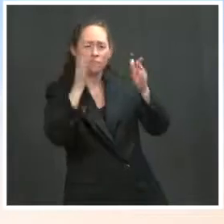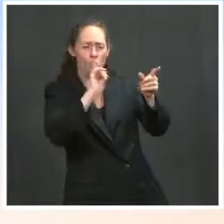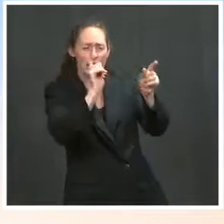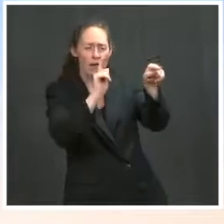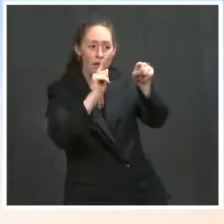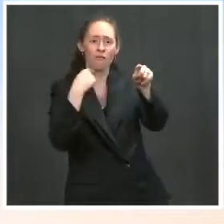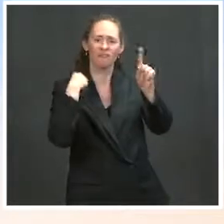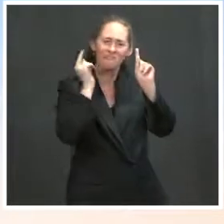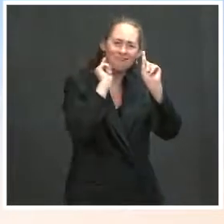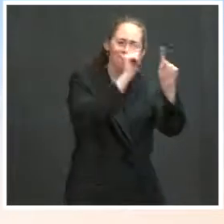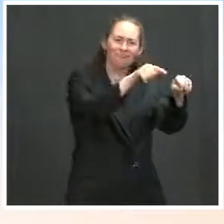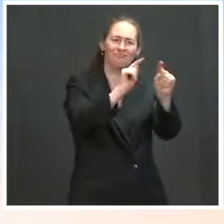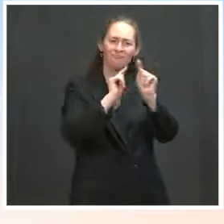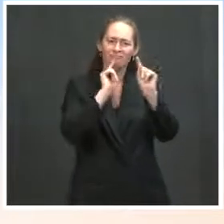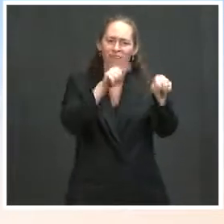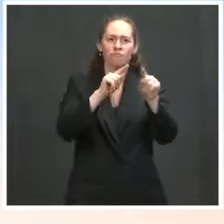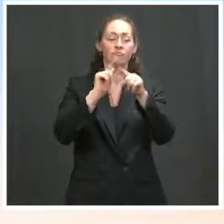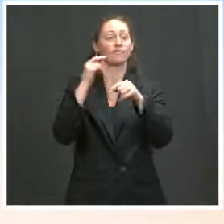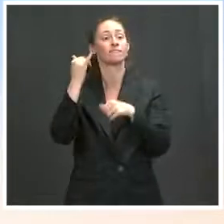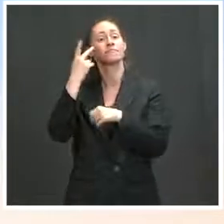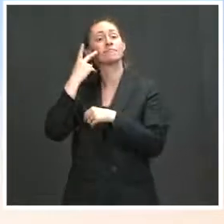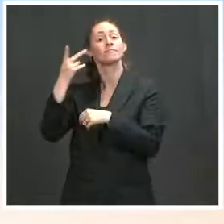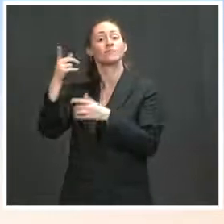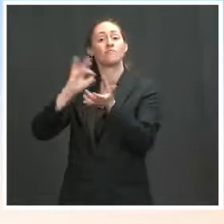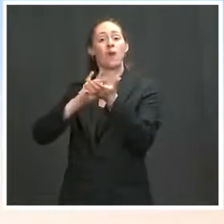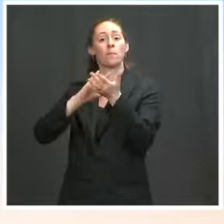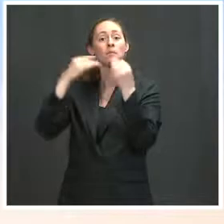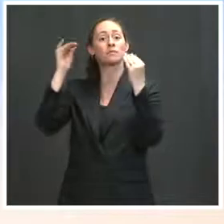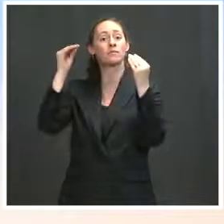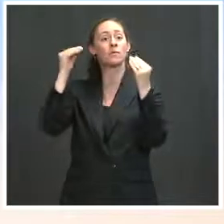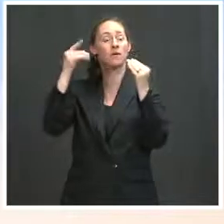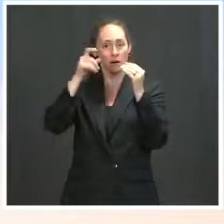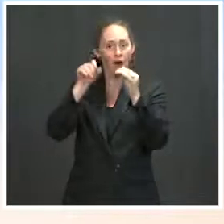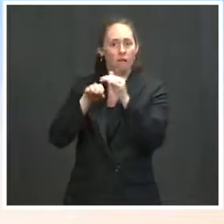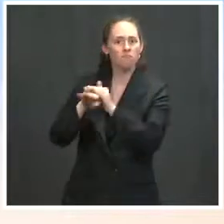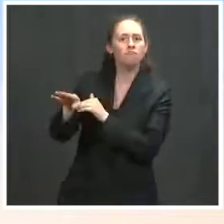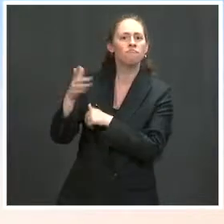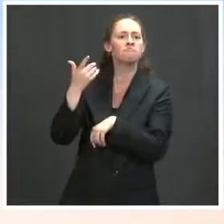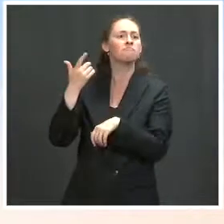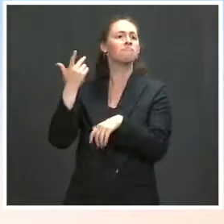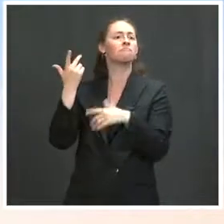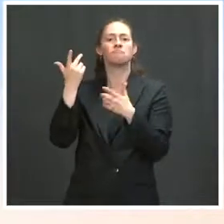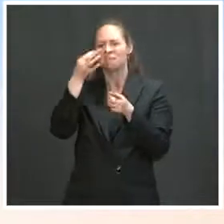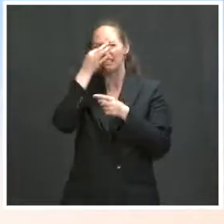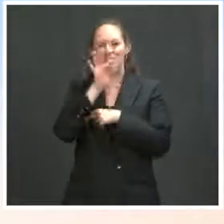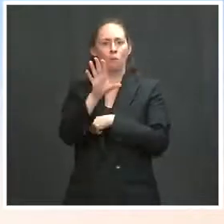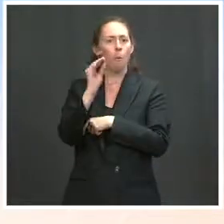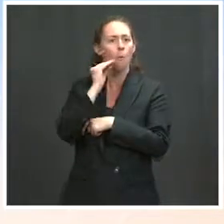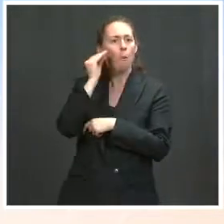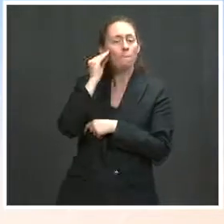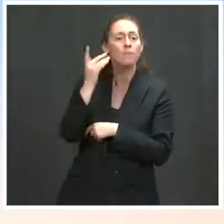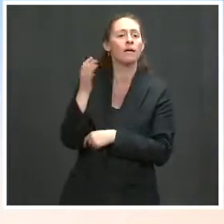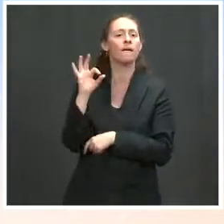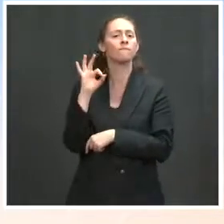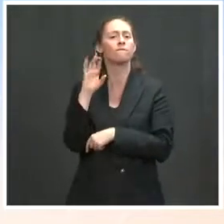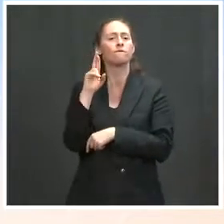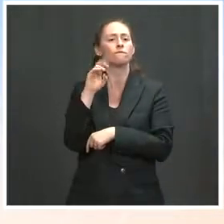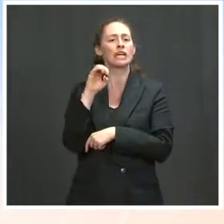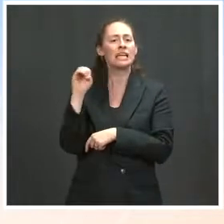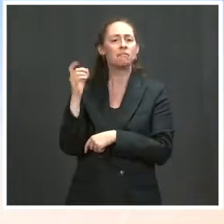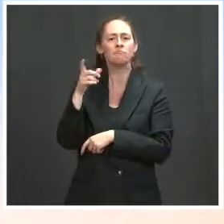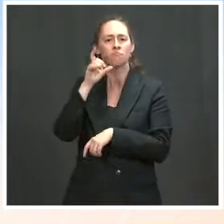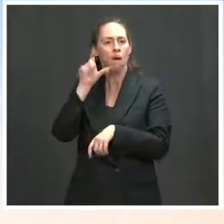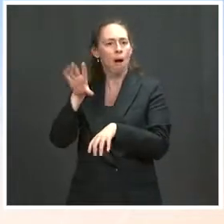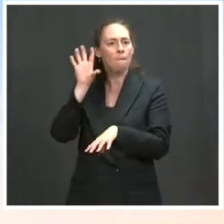can walk in and get that vaccine. It is free. It's something that clearly we're working really closely with states and